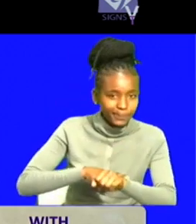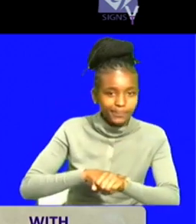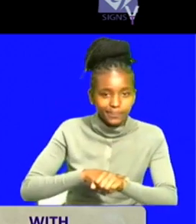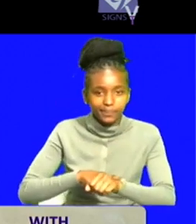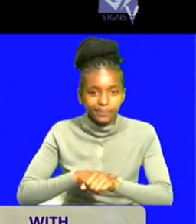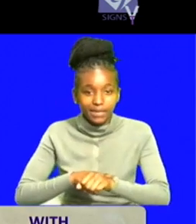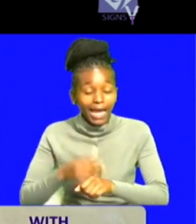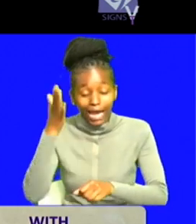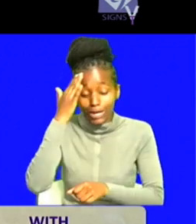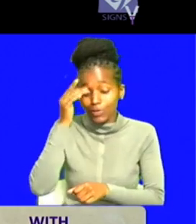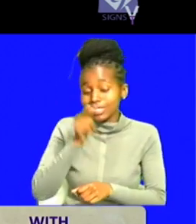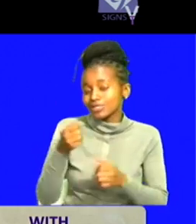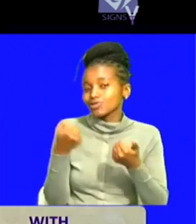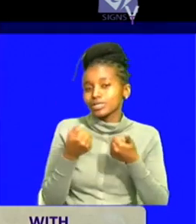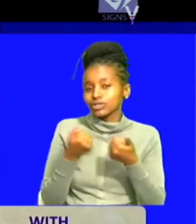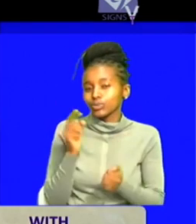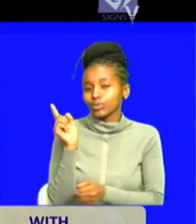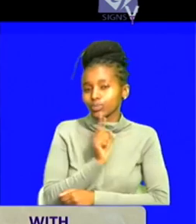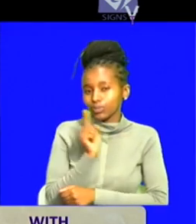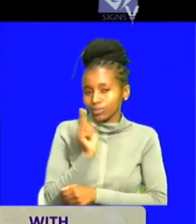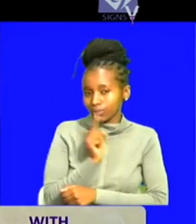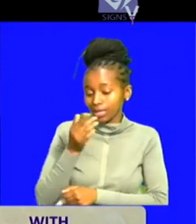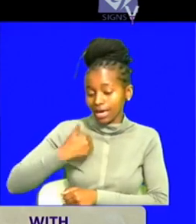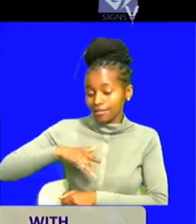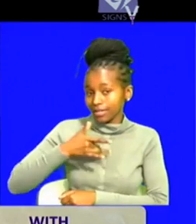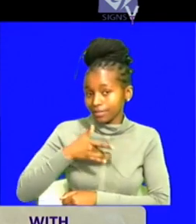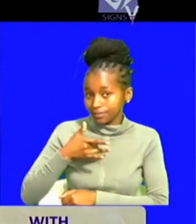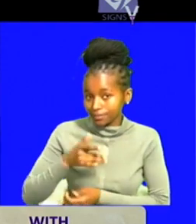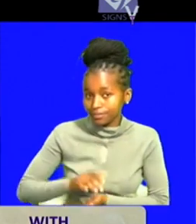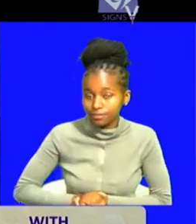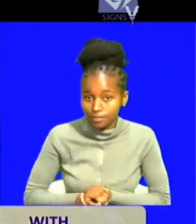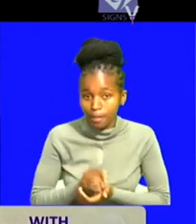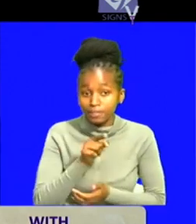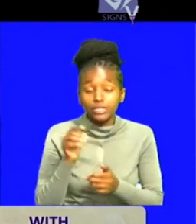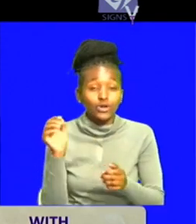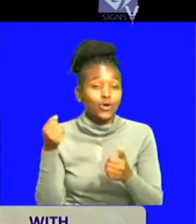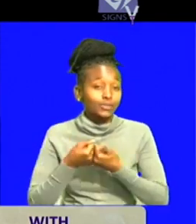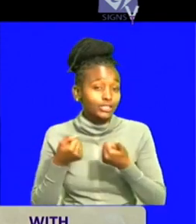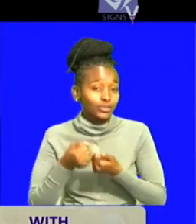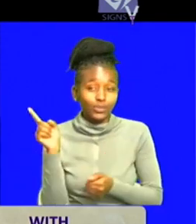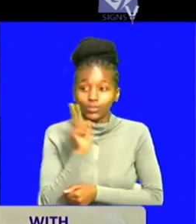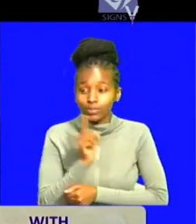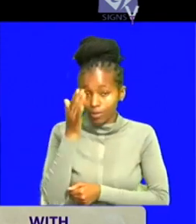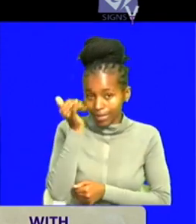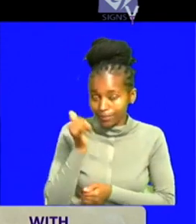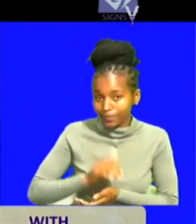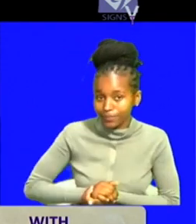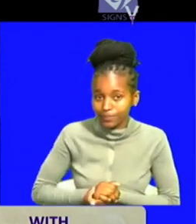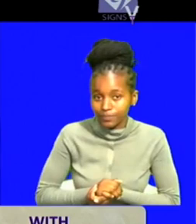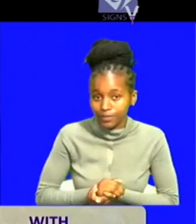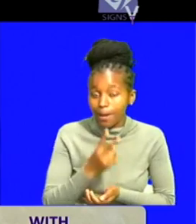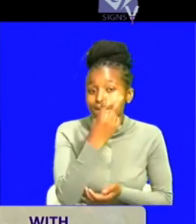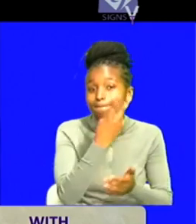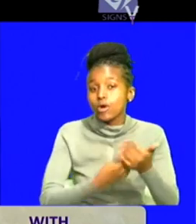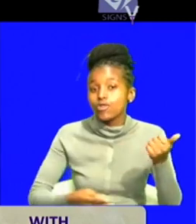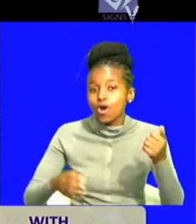game itakuwa tight, yes. Yes. I feel like the game will be so tight because the two coaches